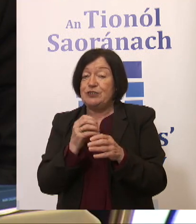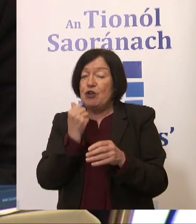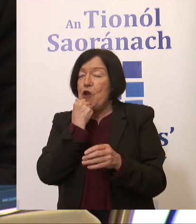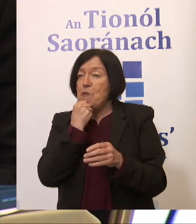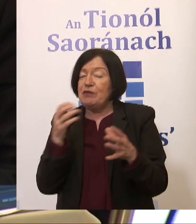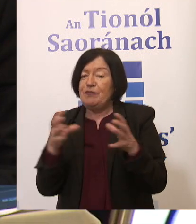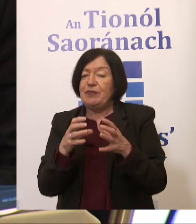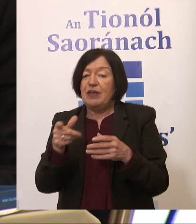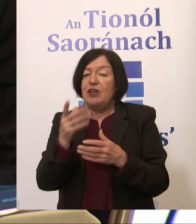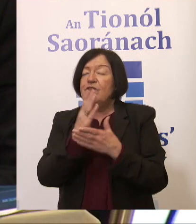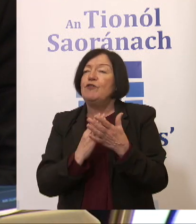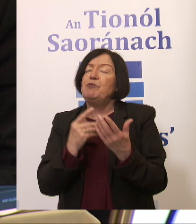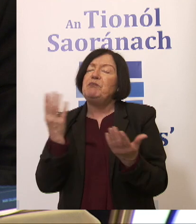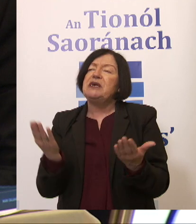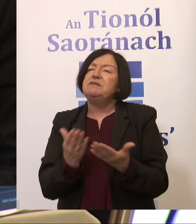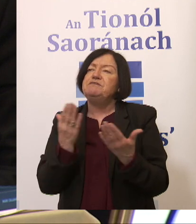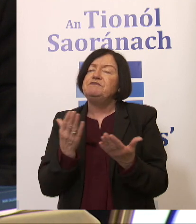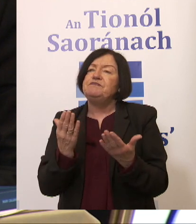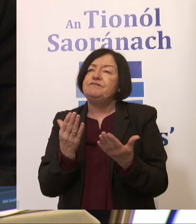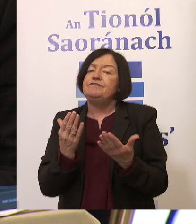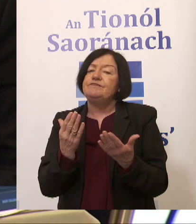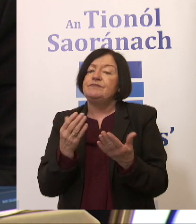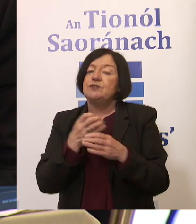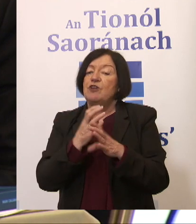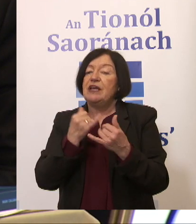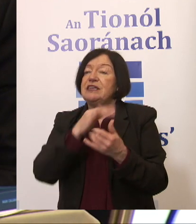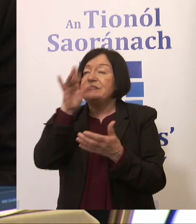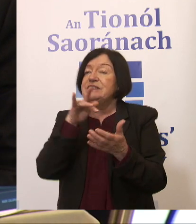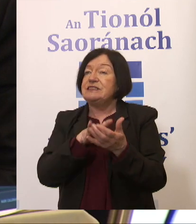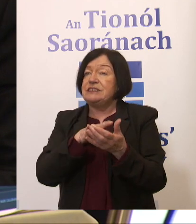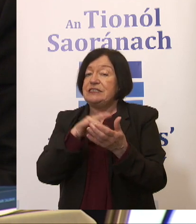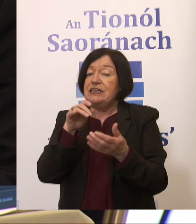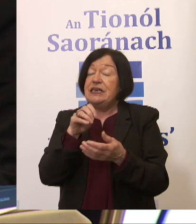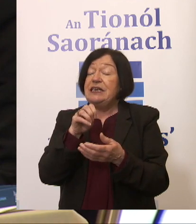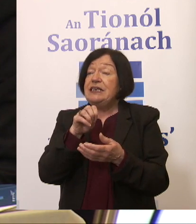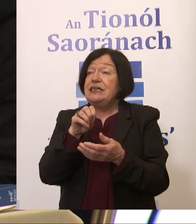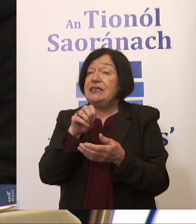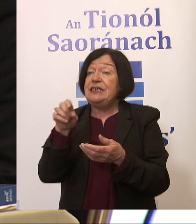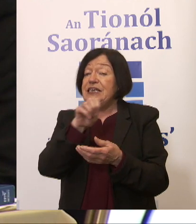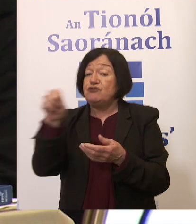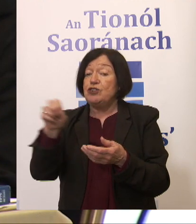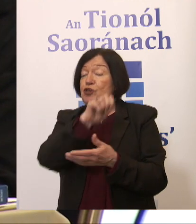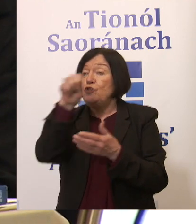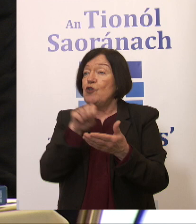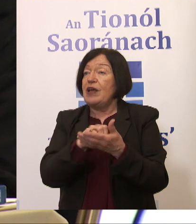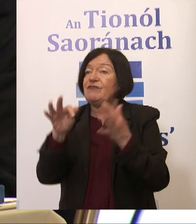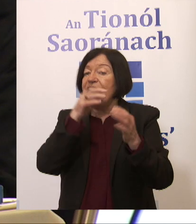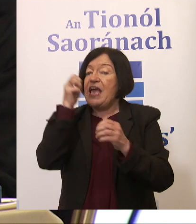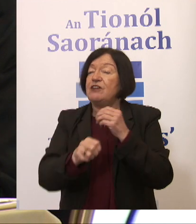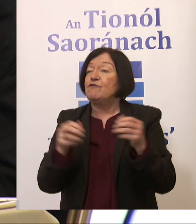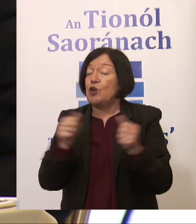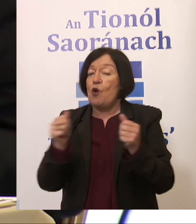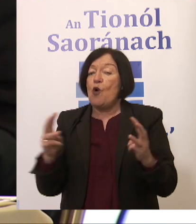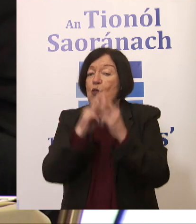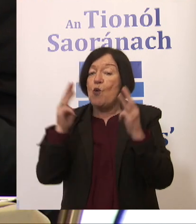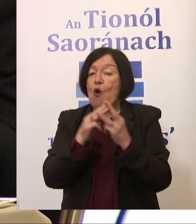suppose, a couple of obvious candidates would have been, countries in Central and Eastern Europe after the end of the Cold War, for example, embarked